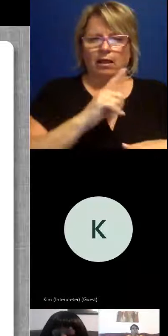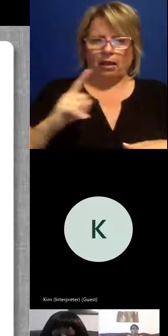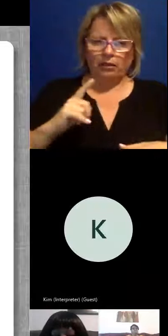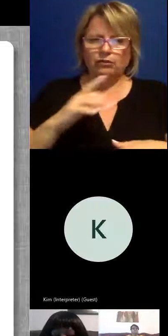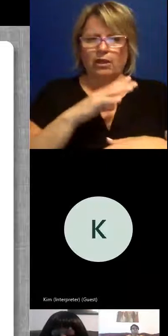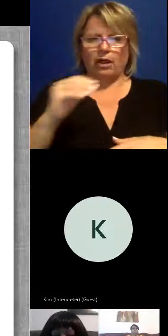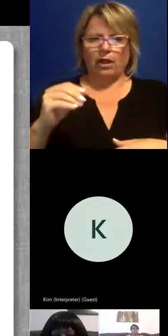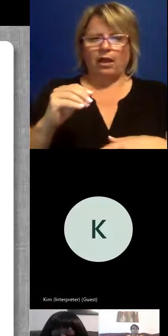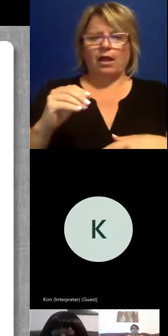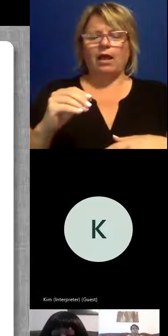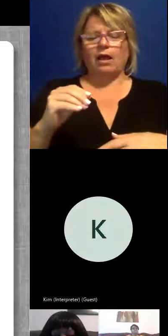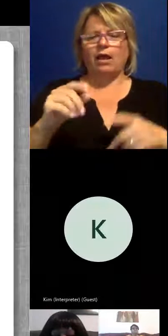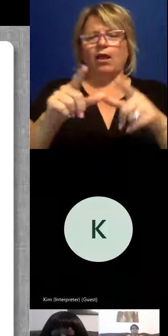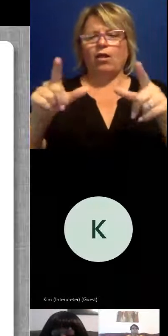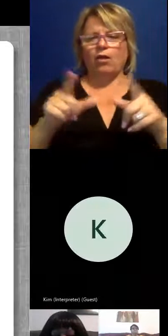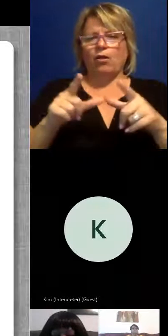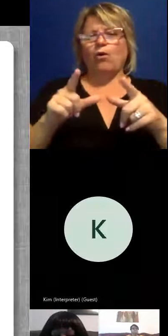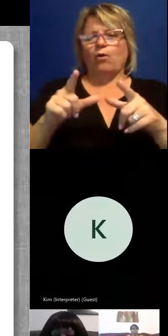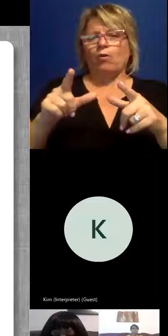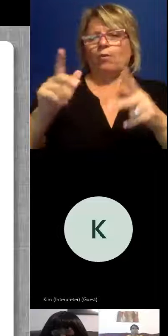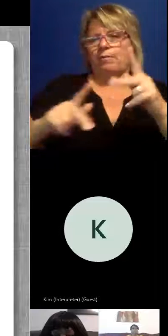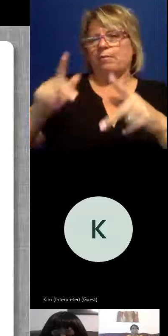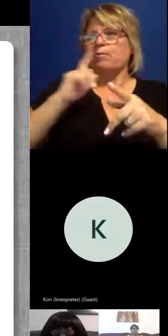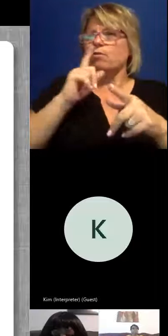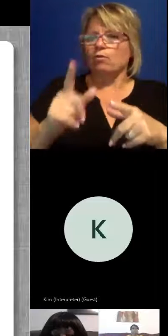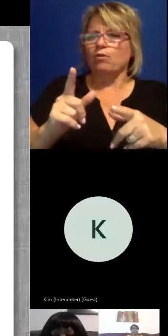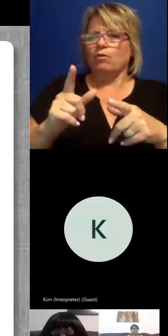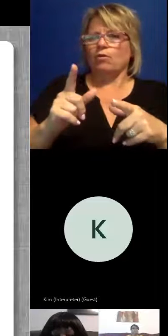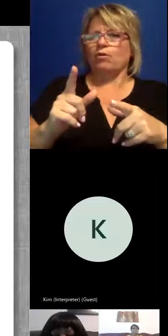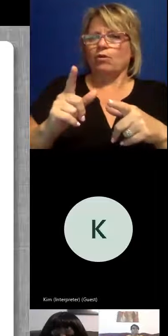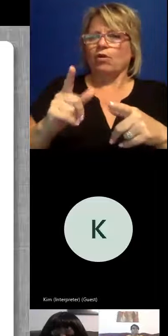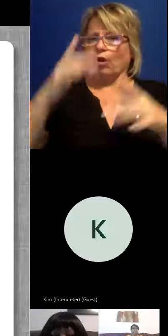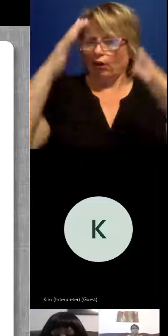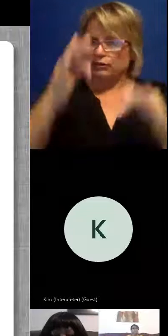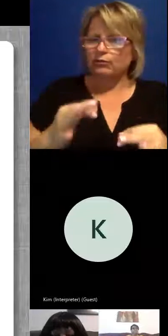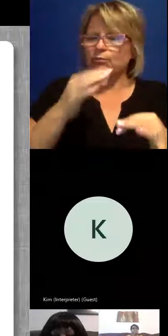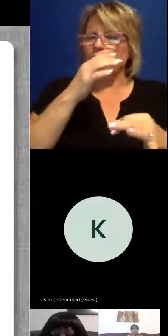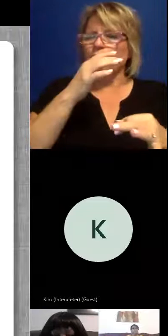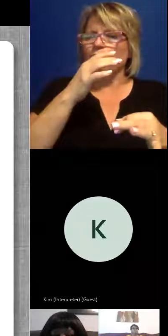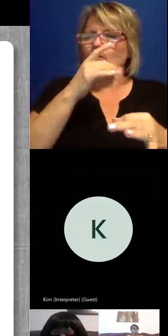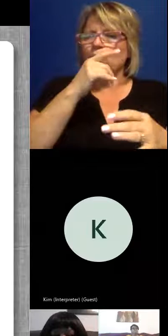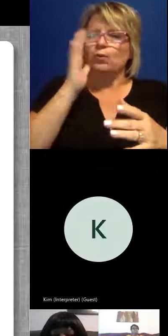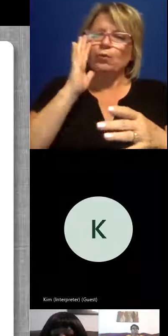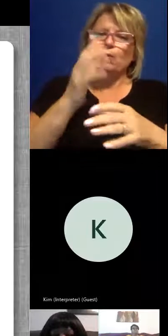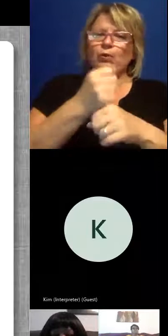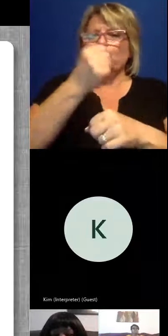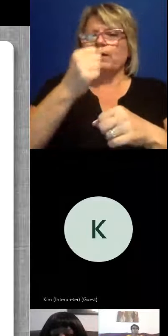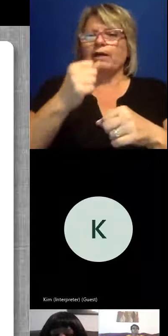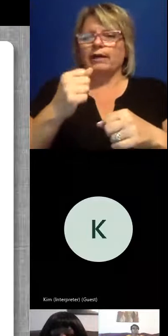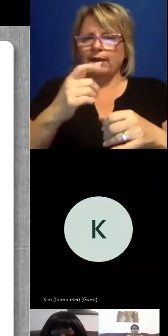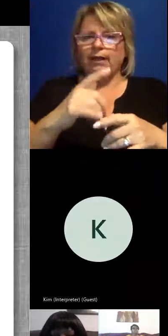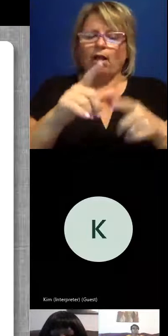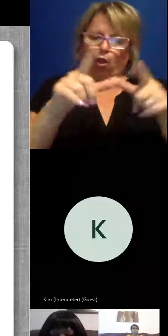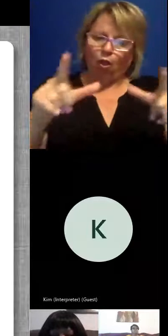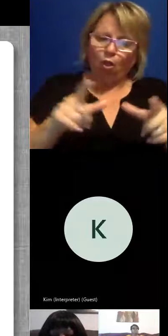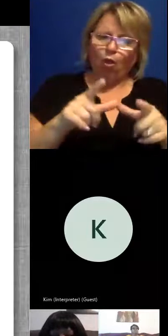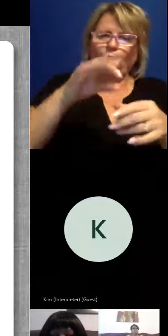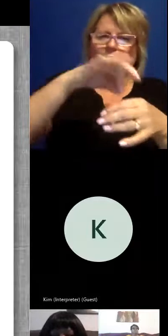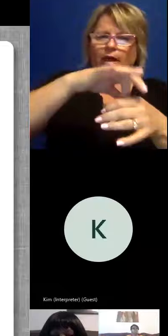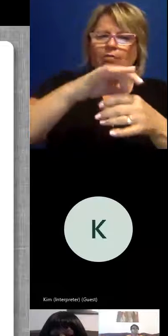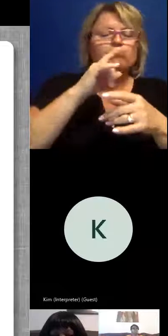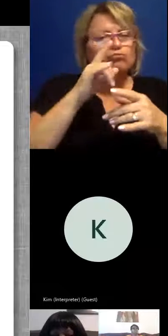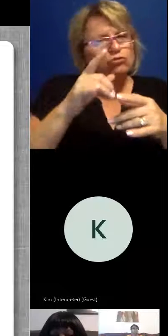officials are determined through these elections. Local elections are important, as